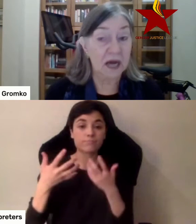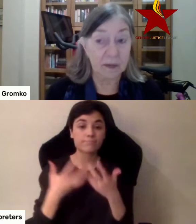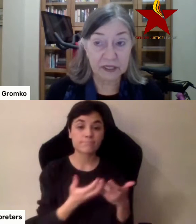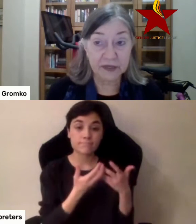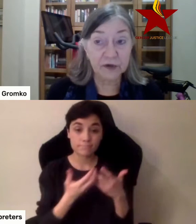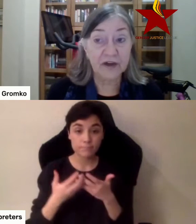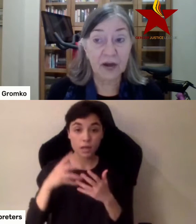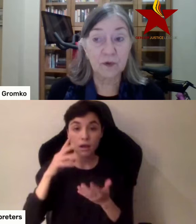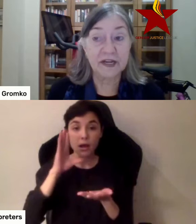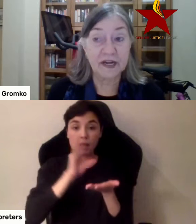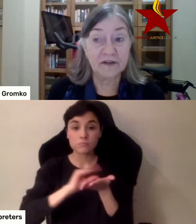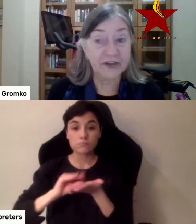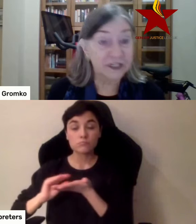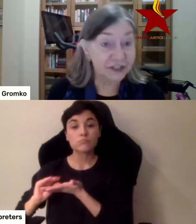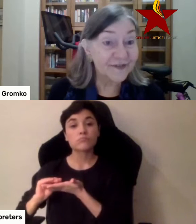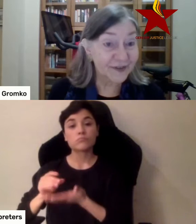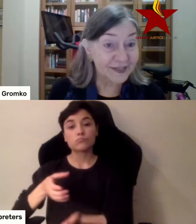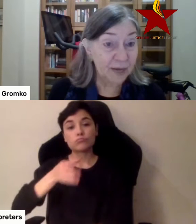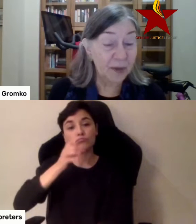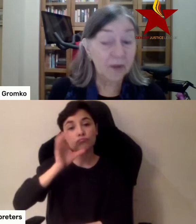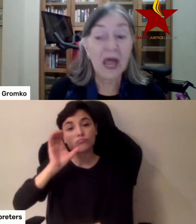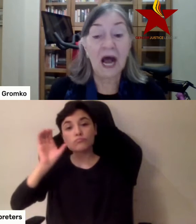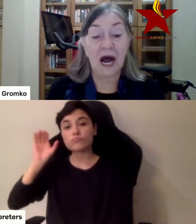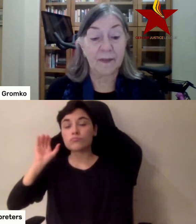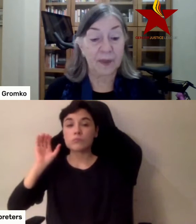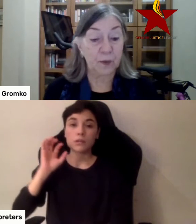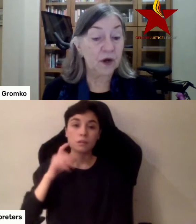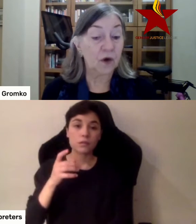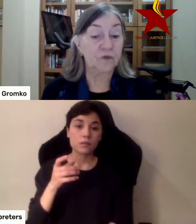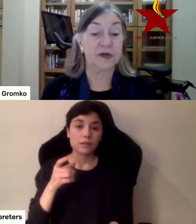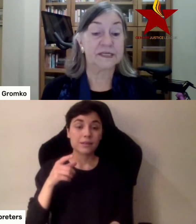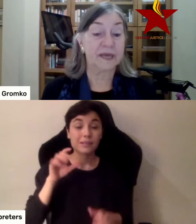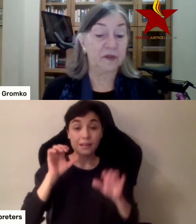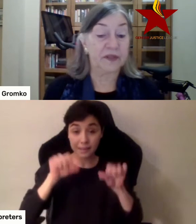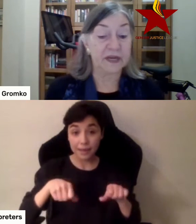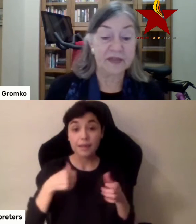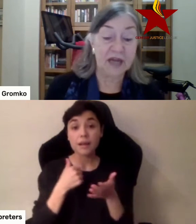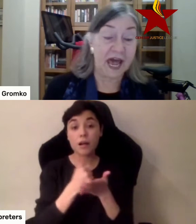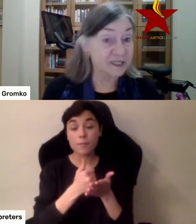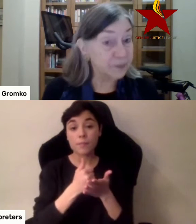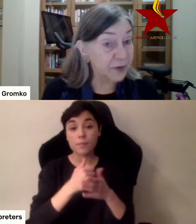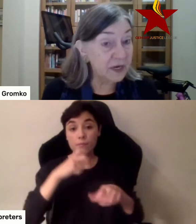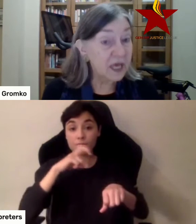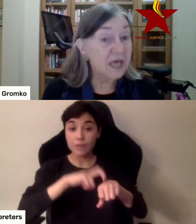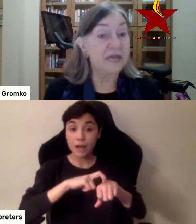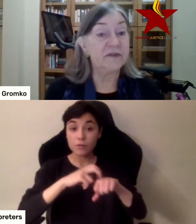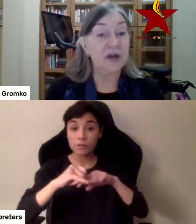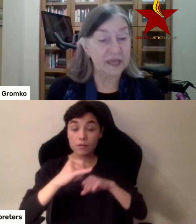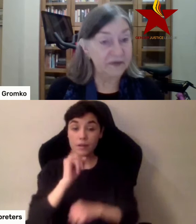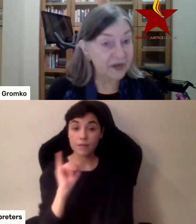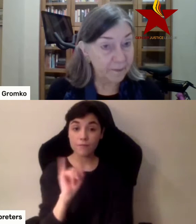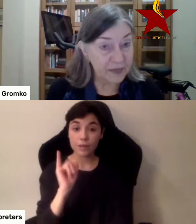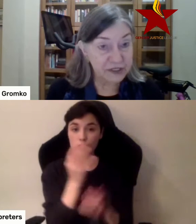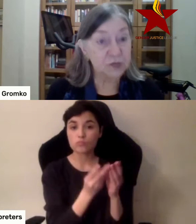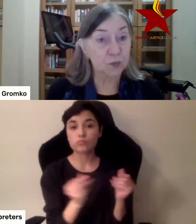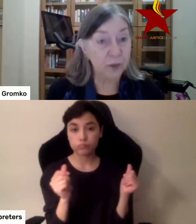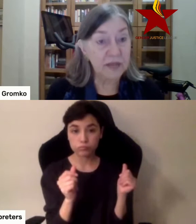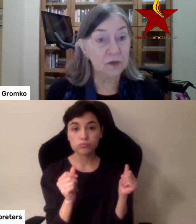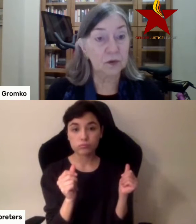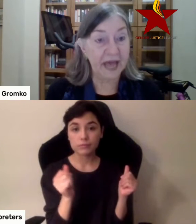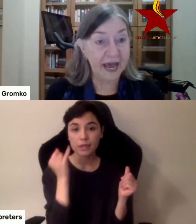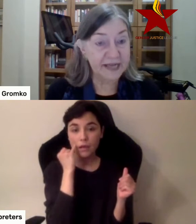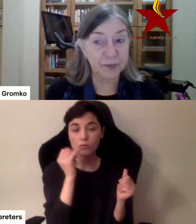them clear a viral infection. For example, we know, for example, that aspirin, even